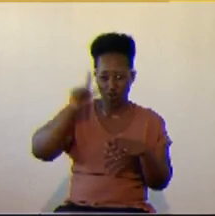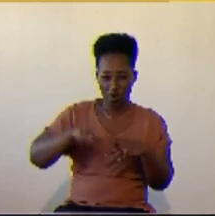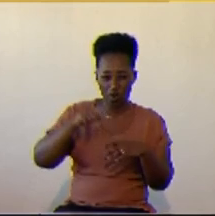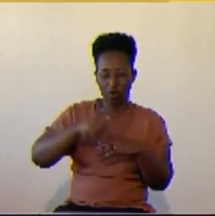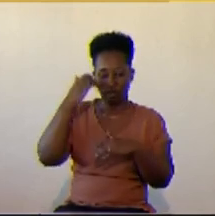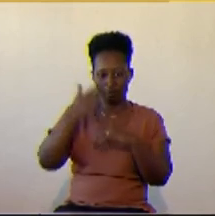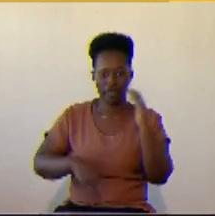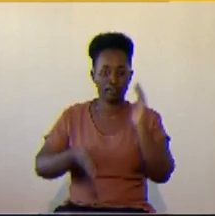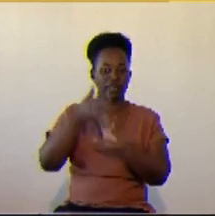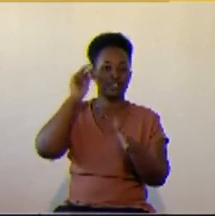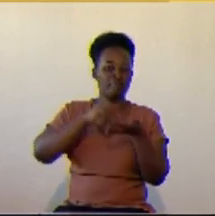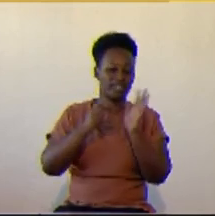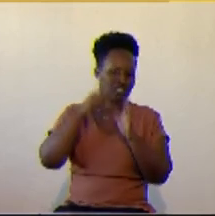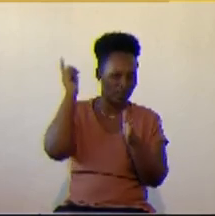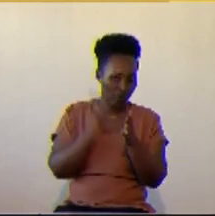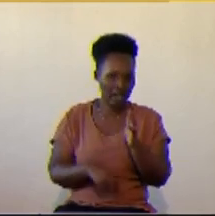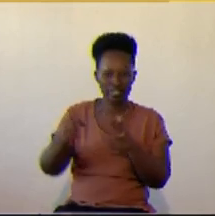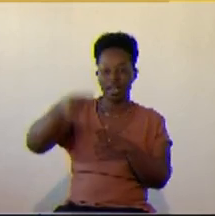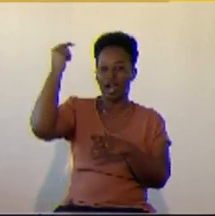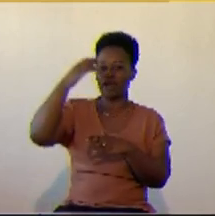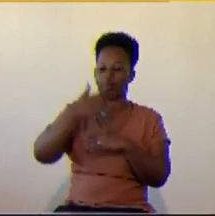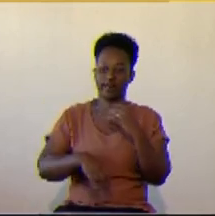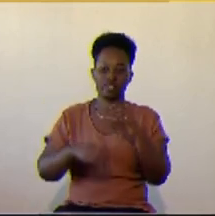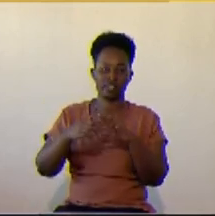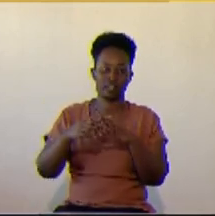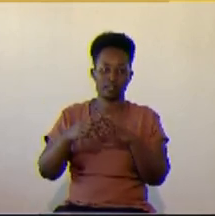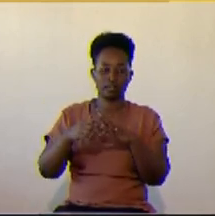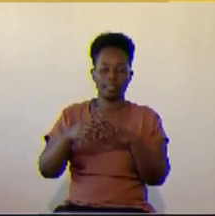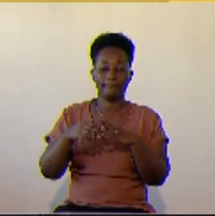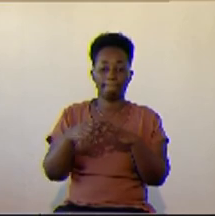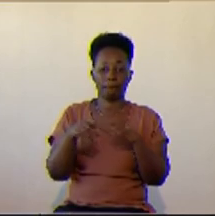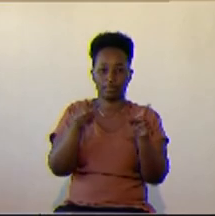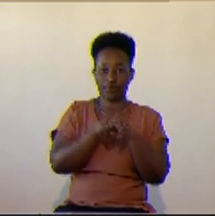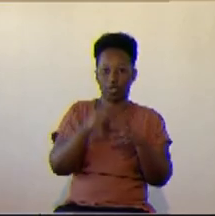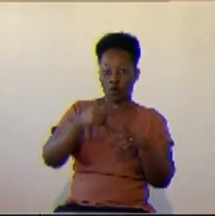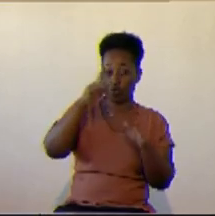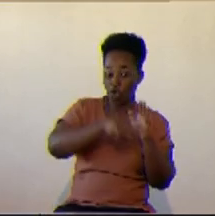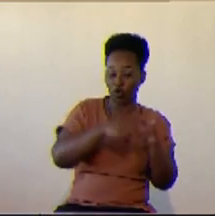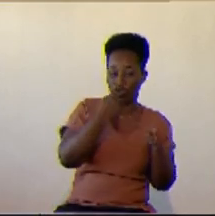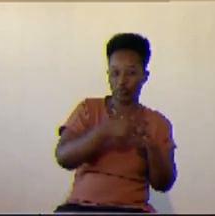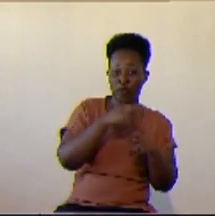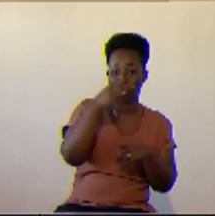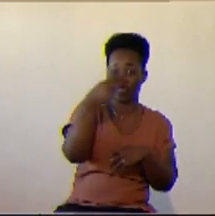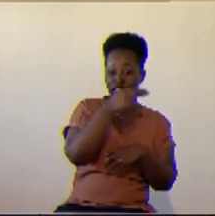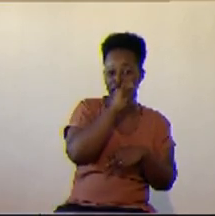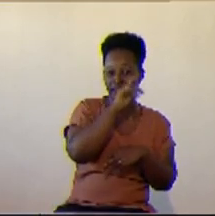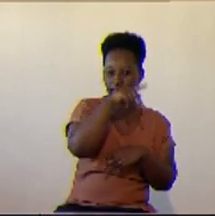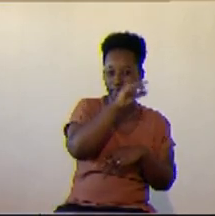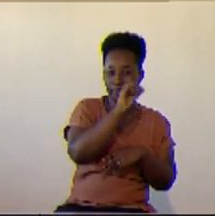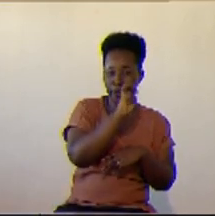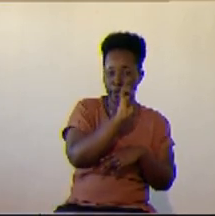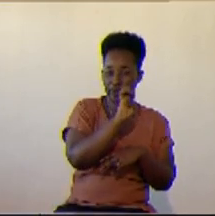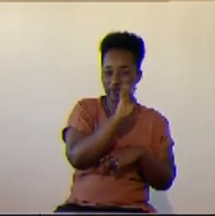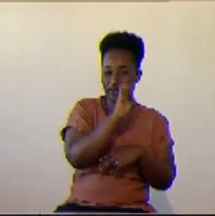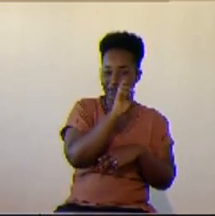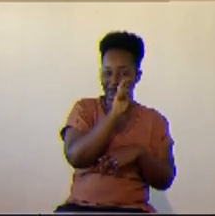what it means, high blood pressure. Remember, low blood pressure is hypotension. High blood pressure is